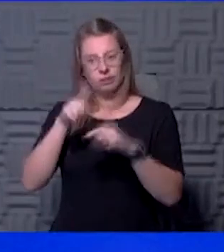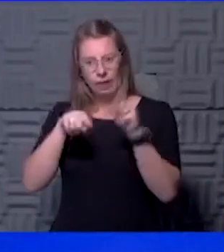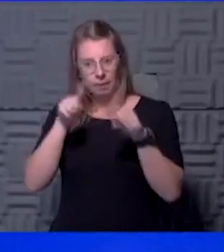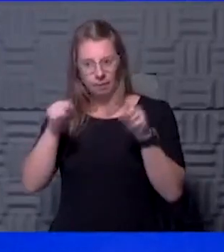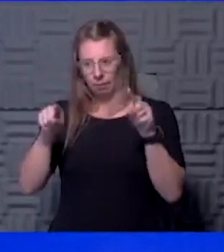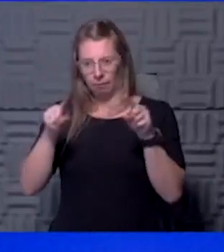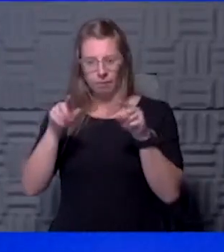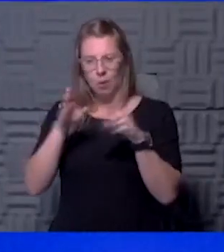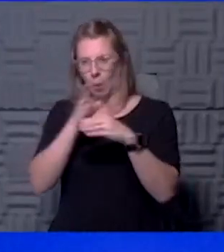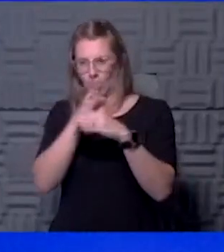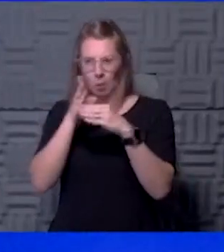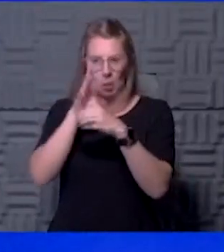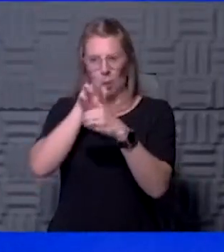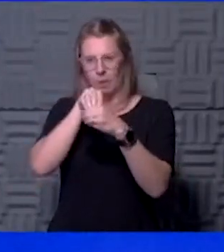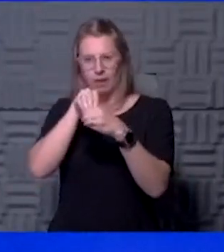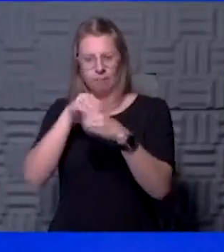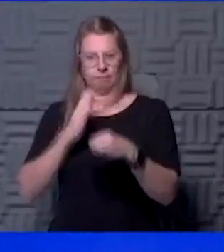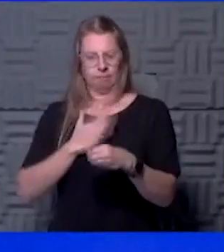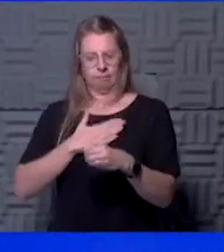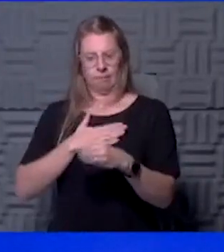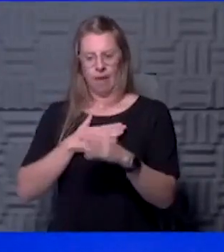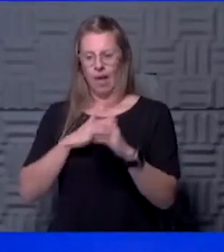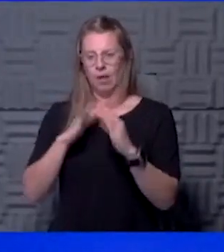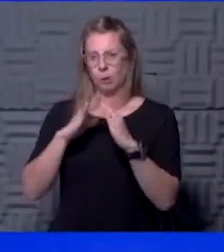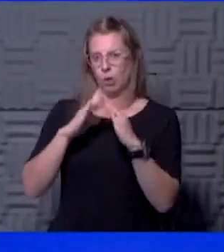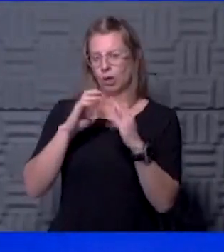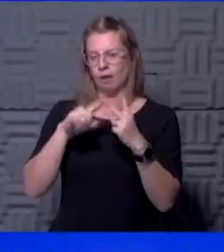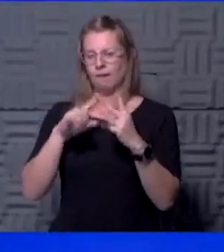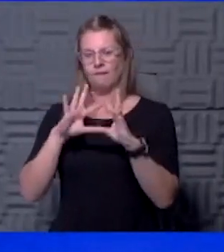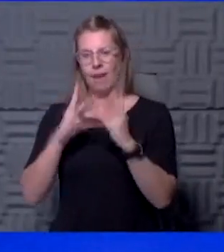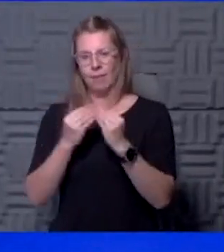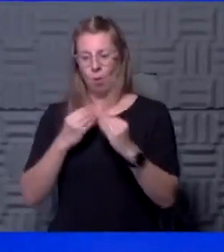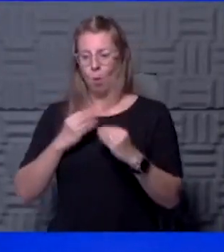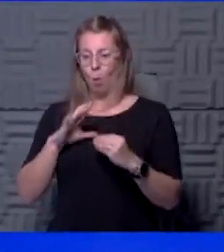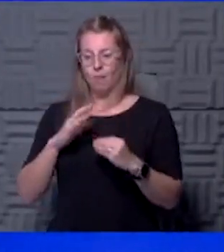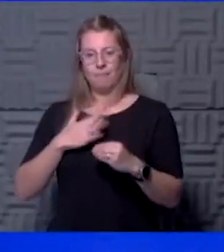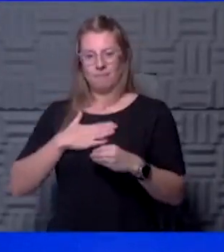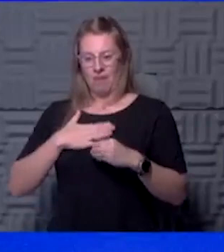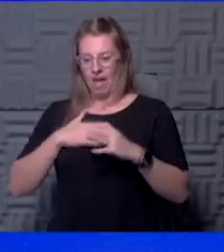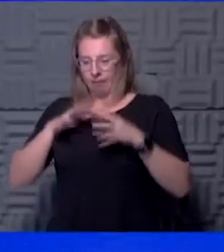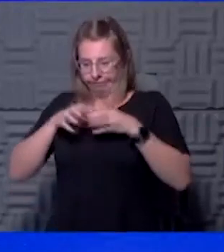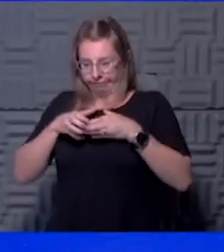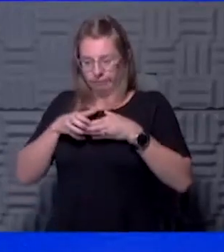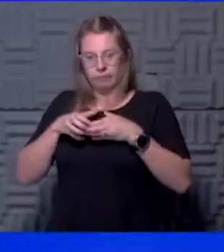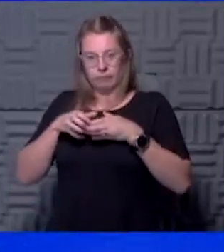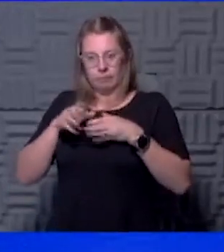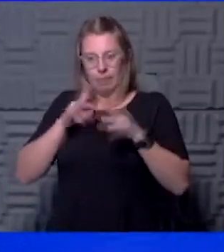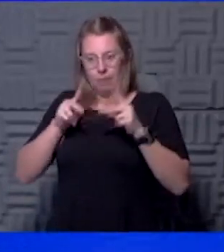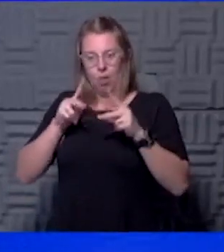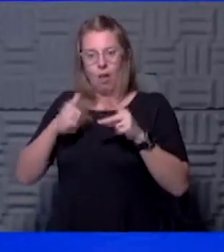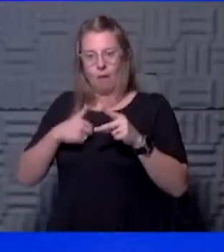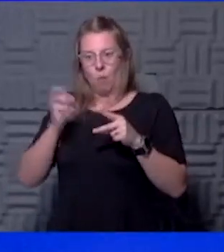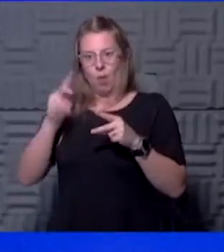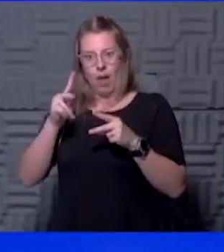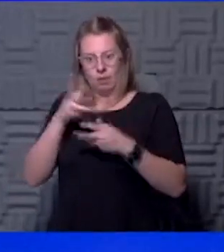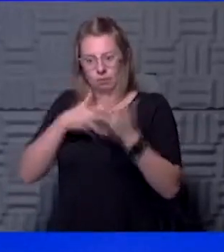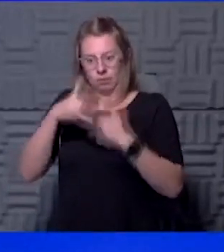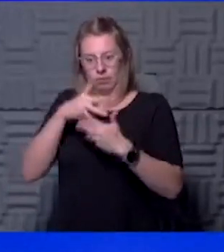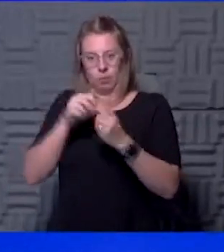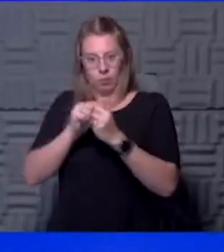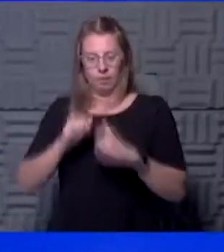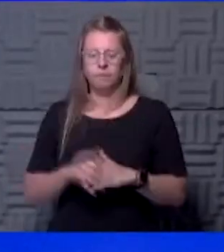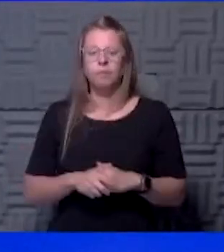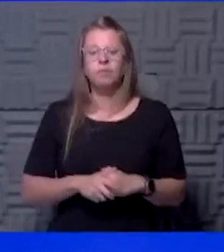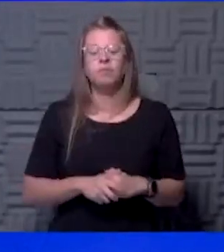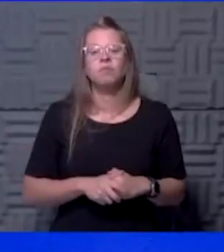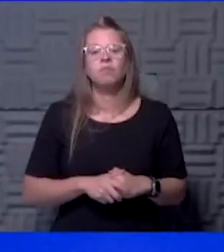are within your community, maybe within your family, or even your bubble. So if we can get the daily testing and it's feasible